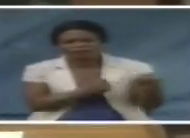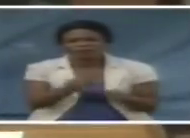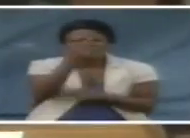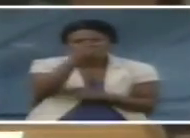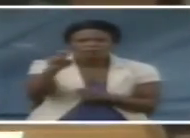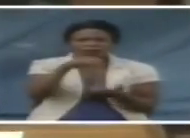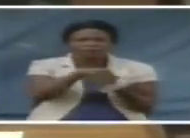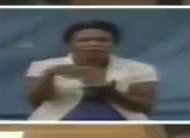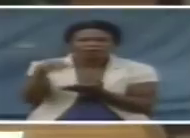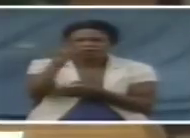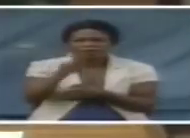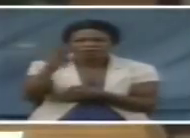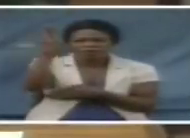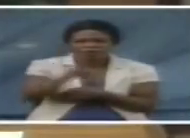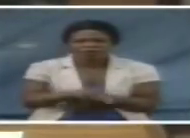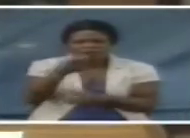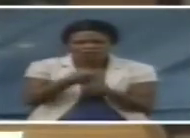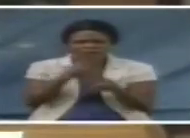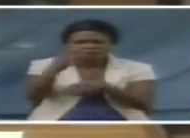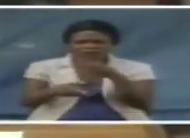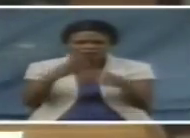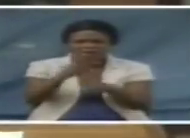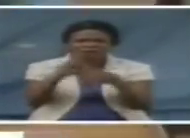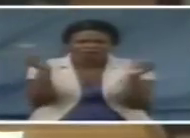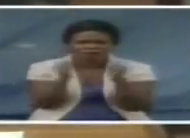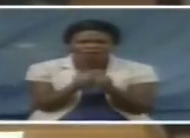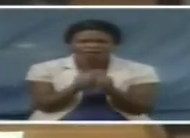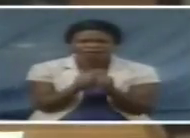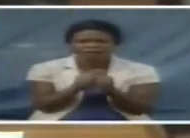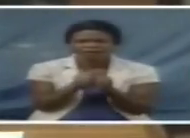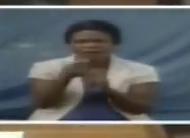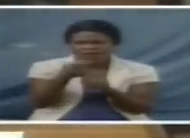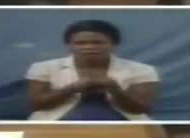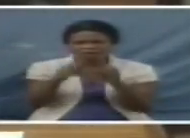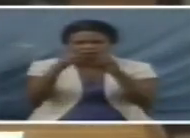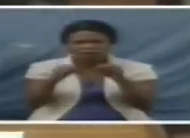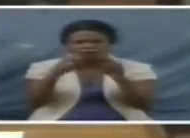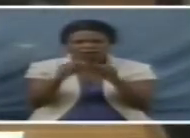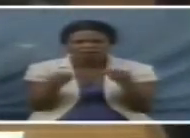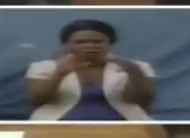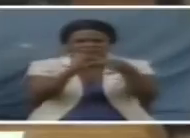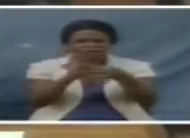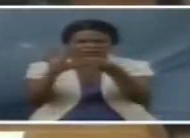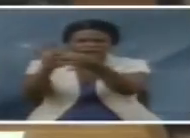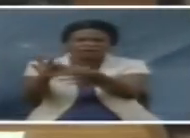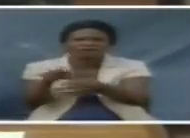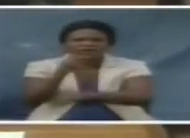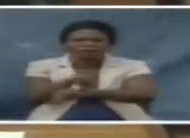since secured $200 million from the World Bank for